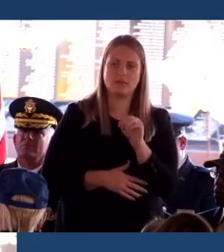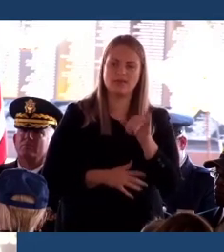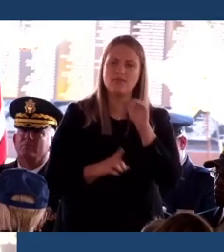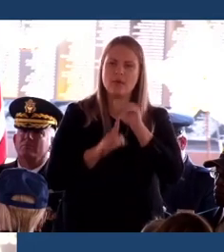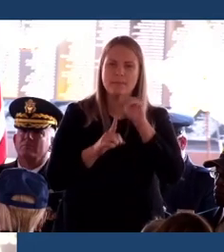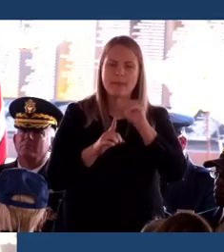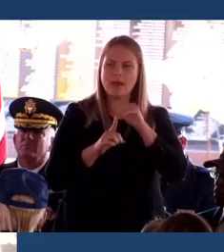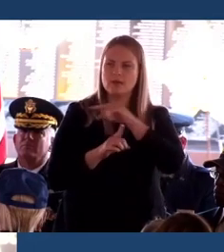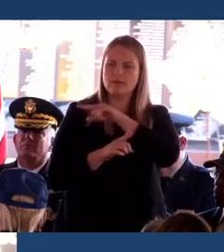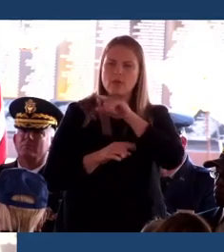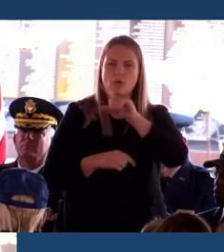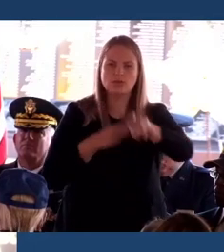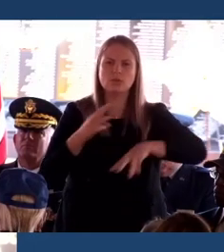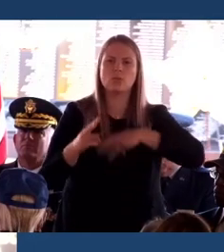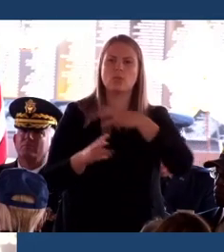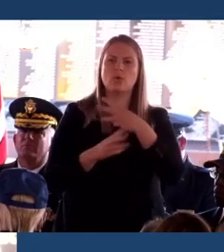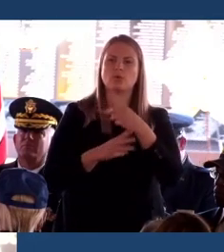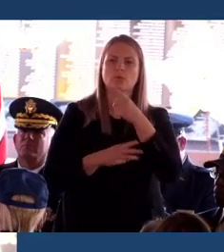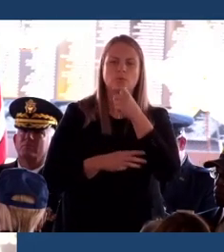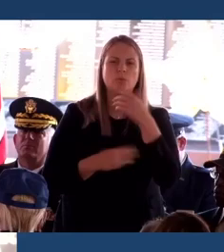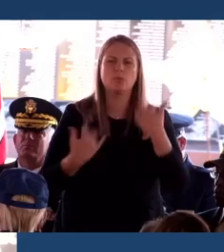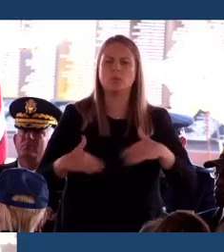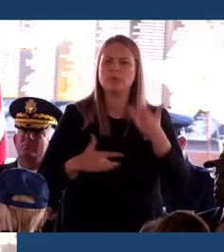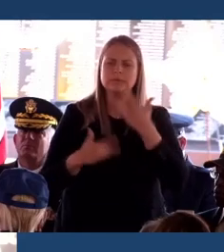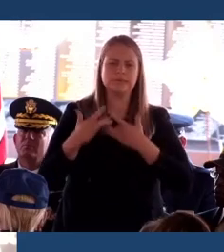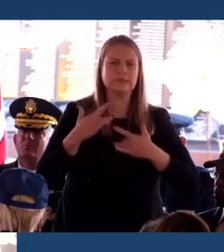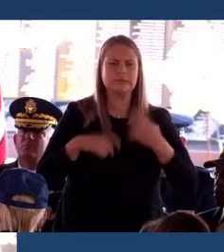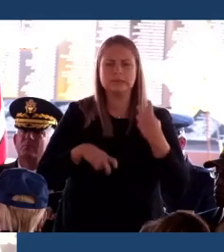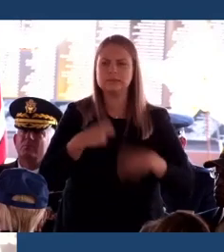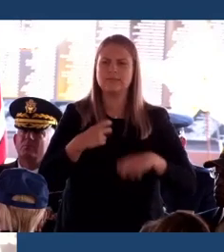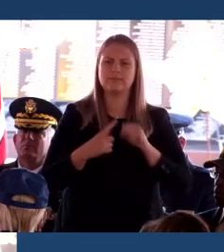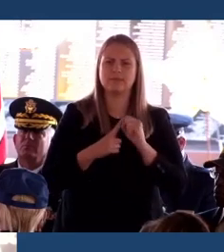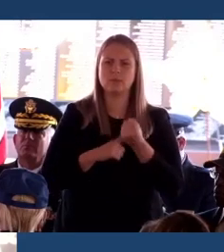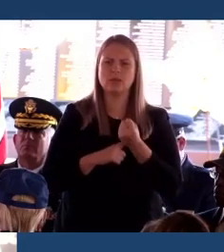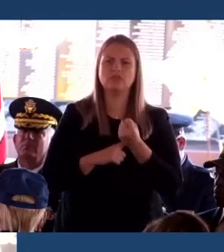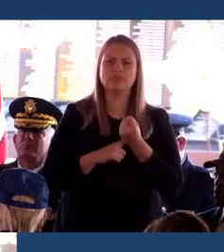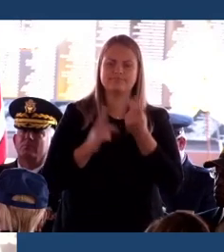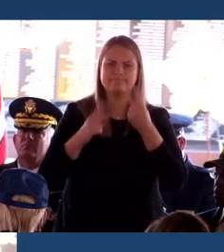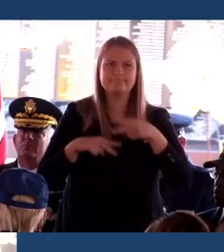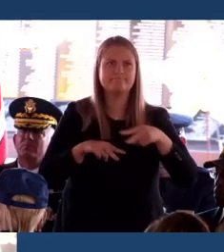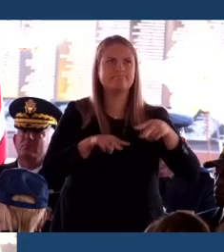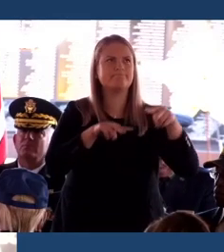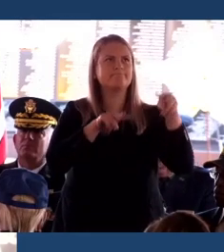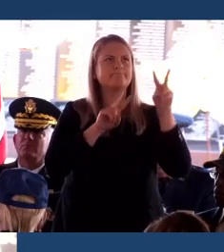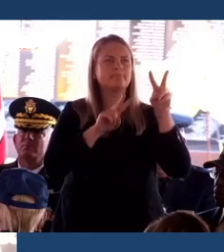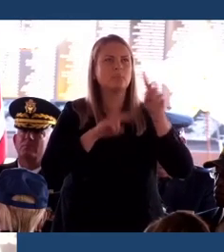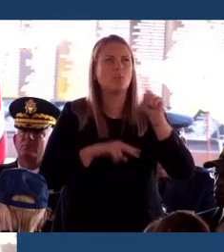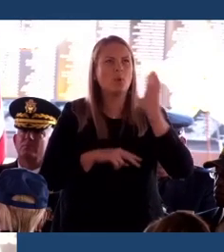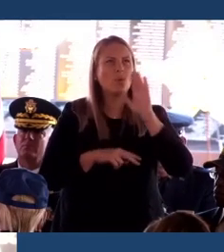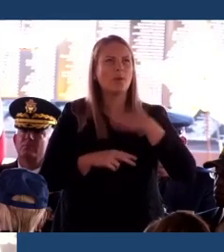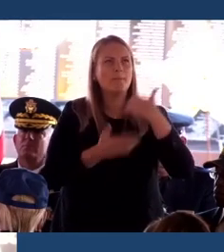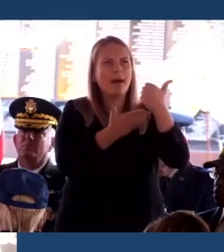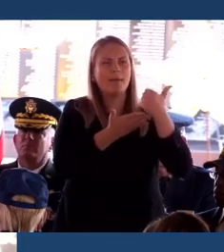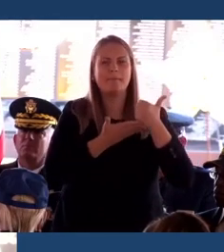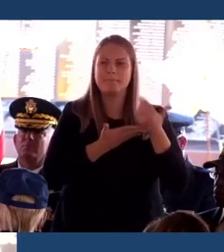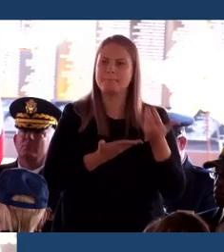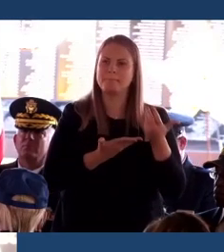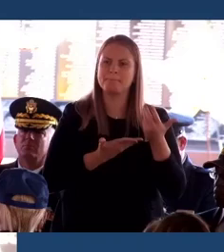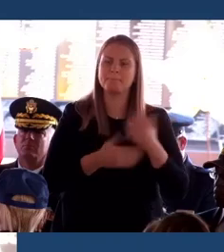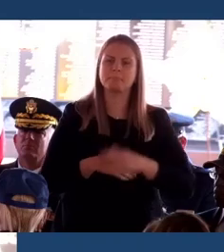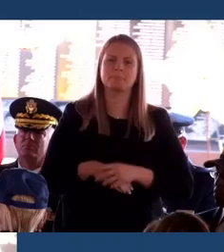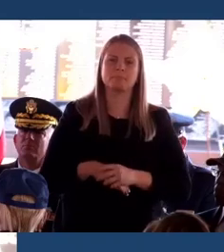the world who in desperate and difficult situations lift up their eyes and say, where will my help come